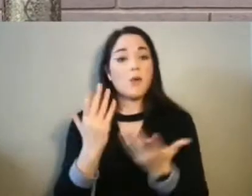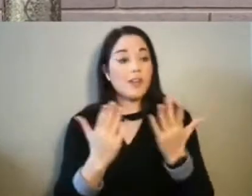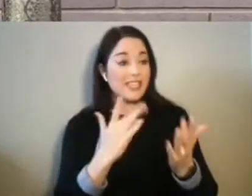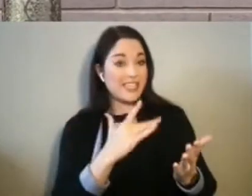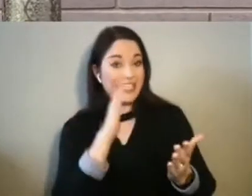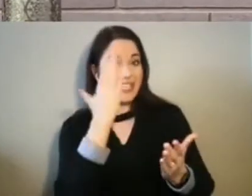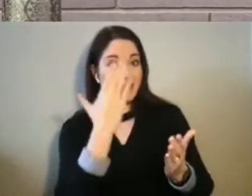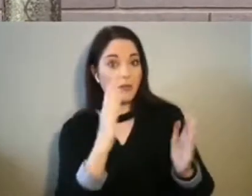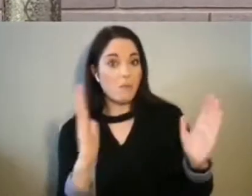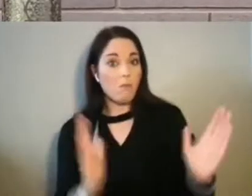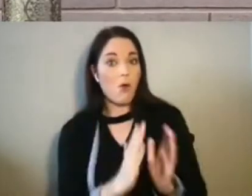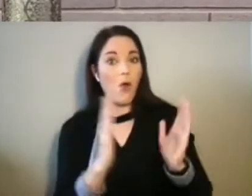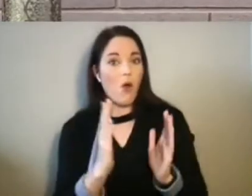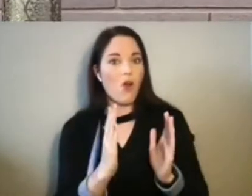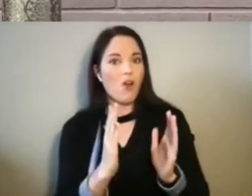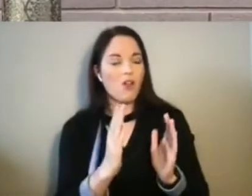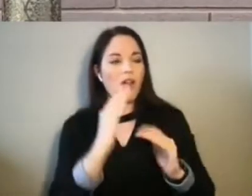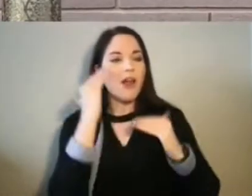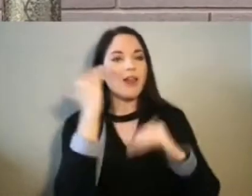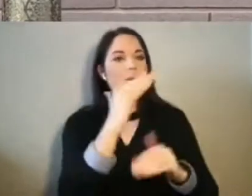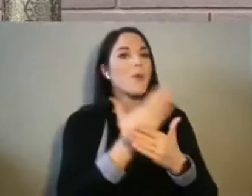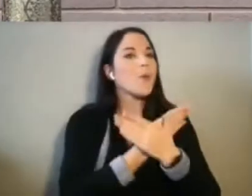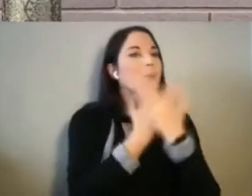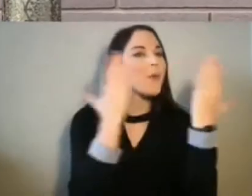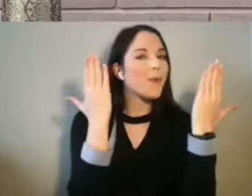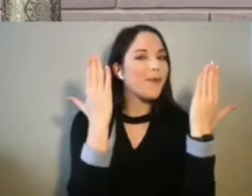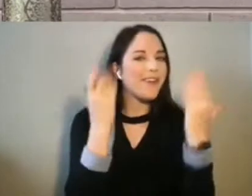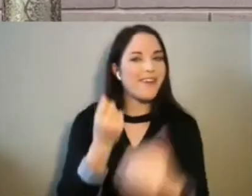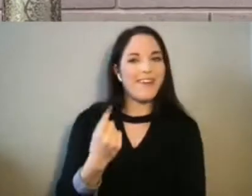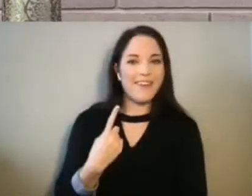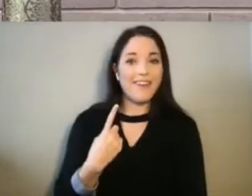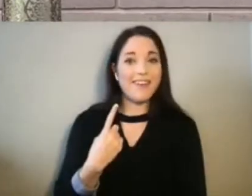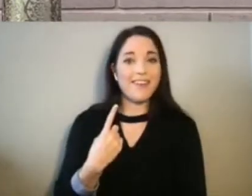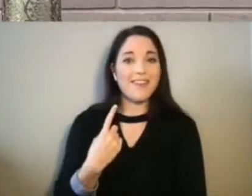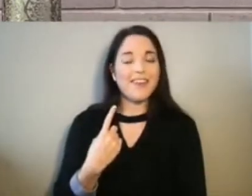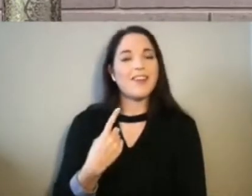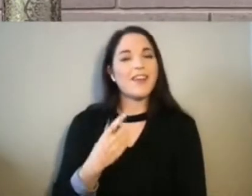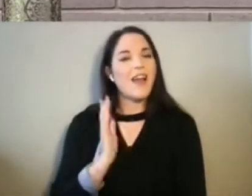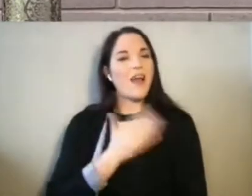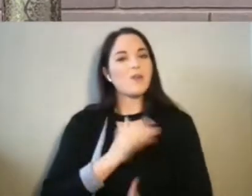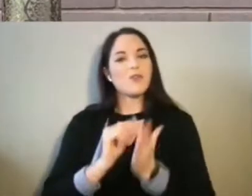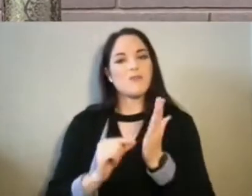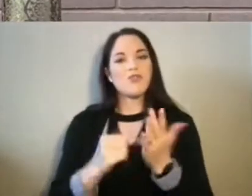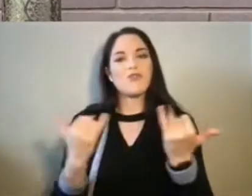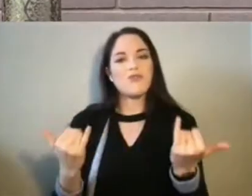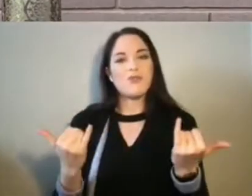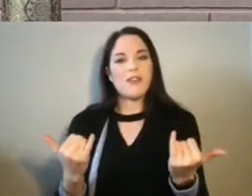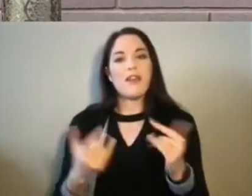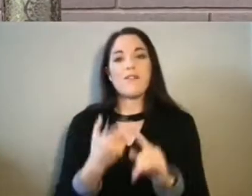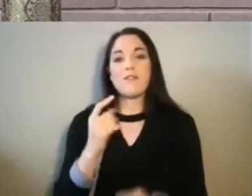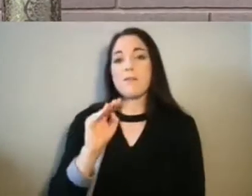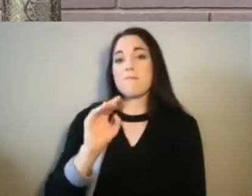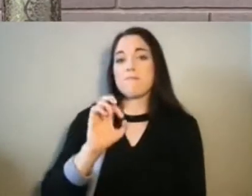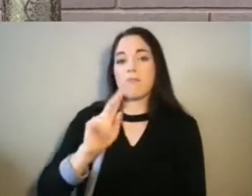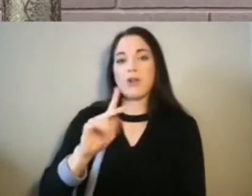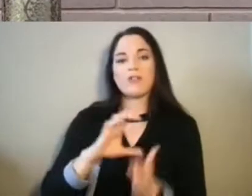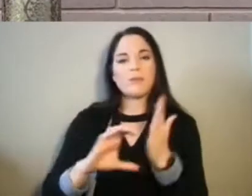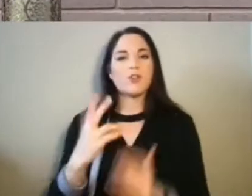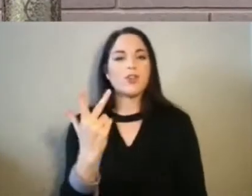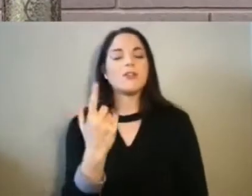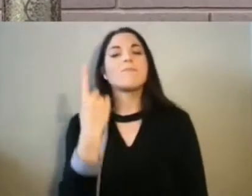Jerusalem, impressed by this symbol of power, its majesty, its